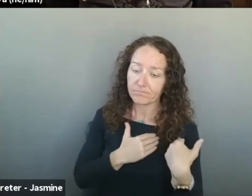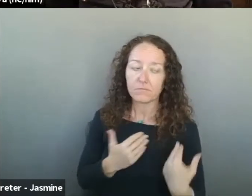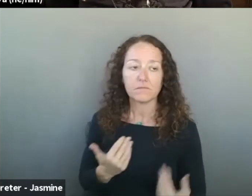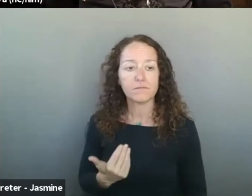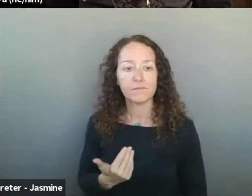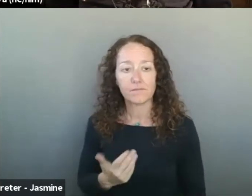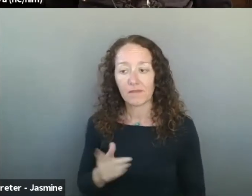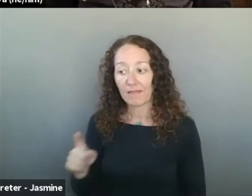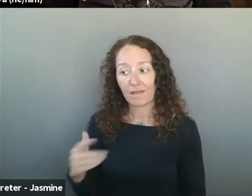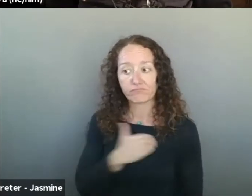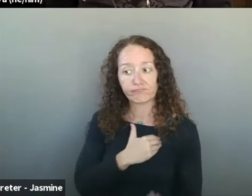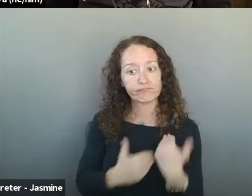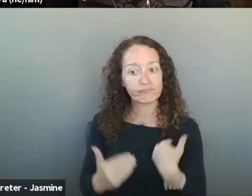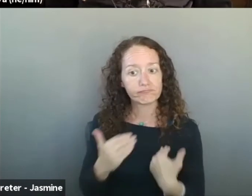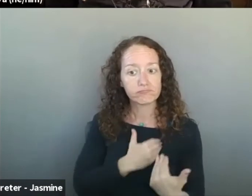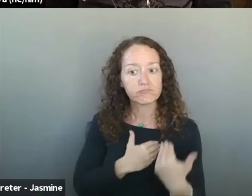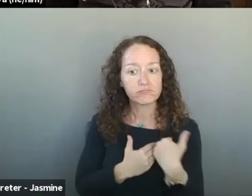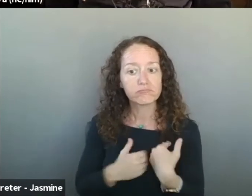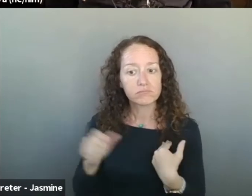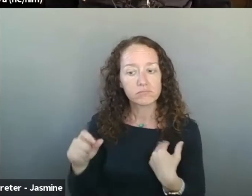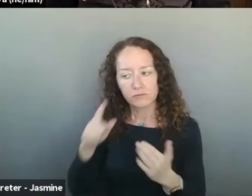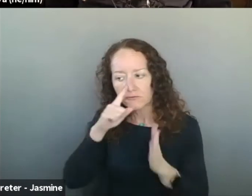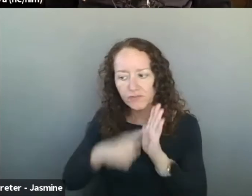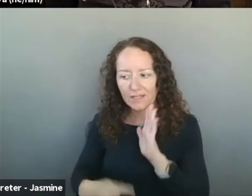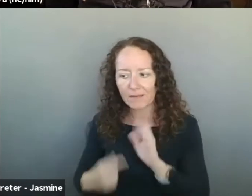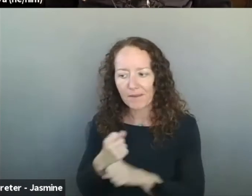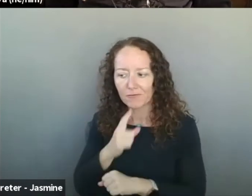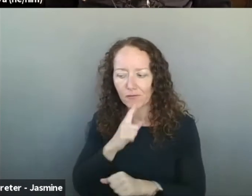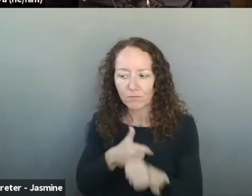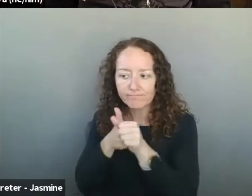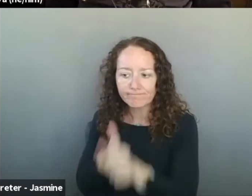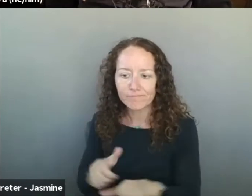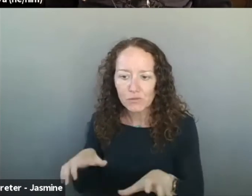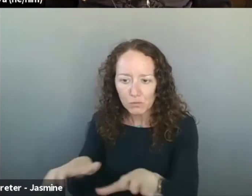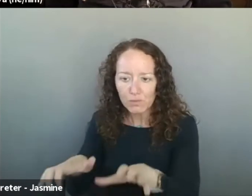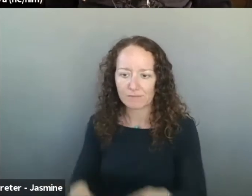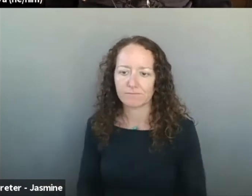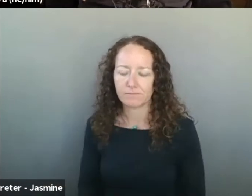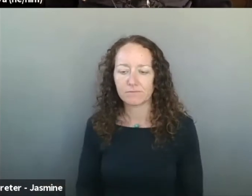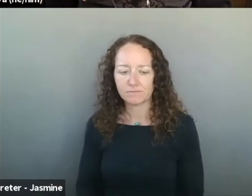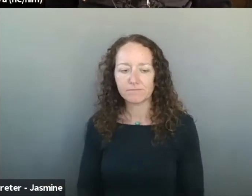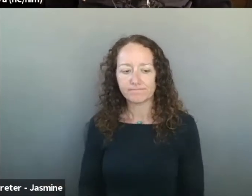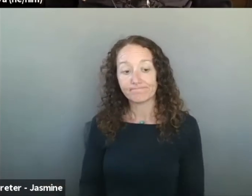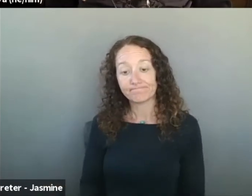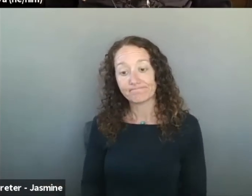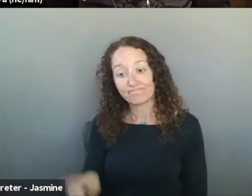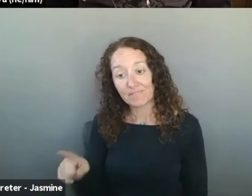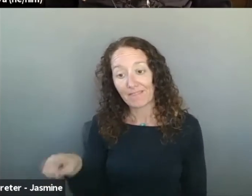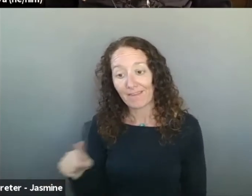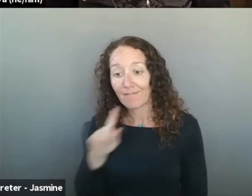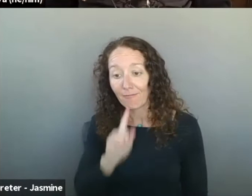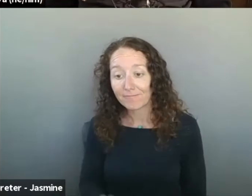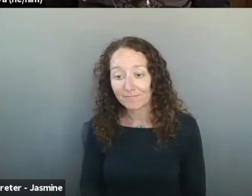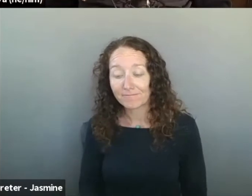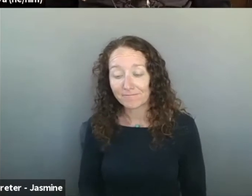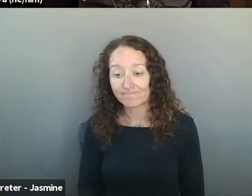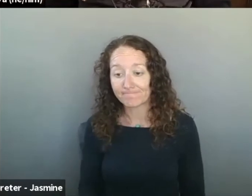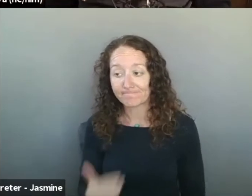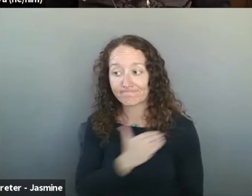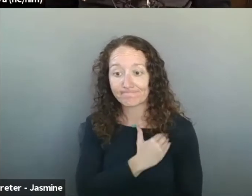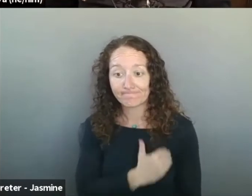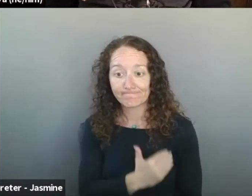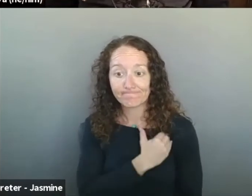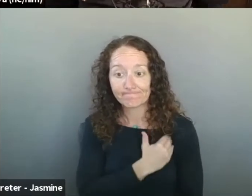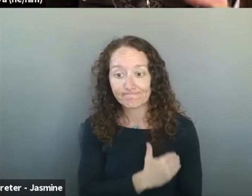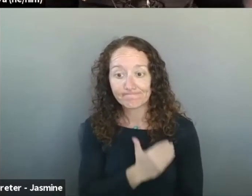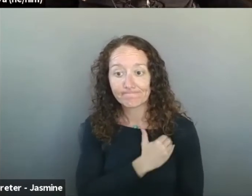holding us accountable. And this is why are holding us accountable. And this is,